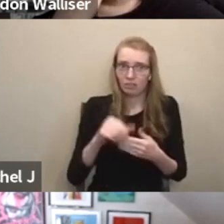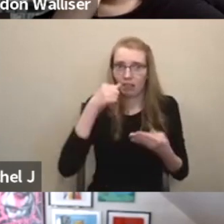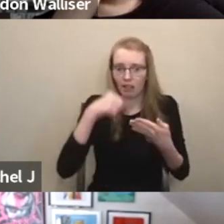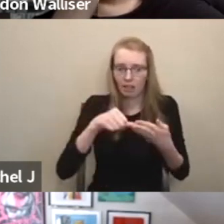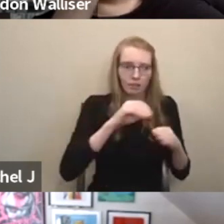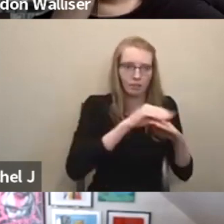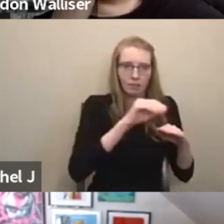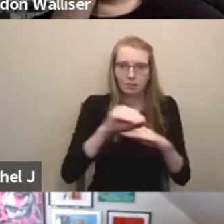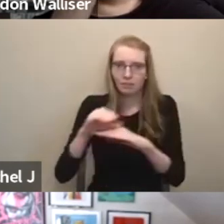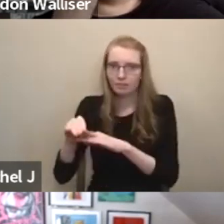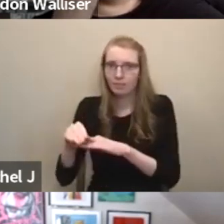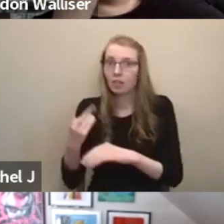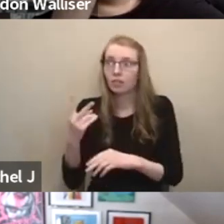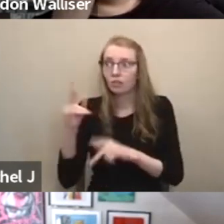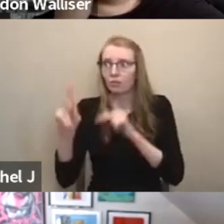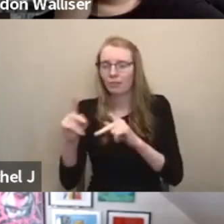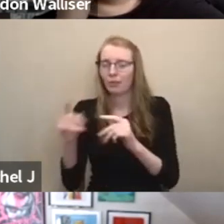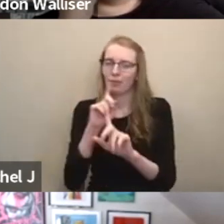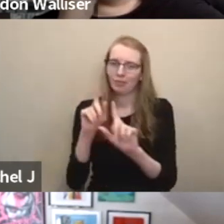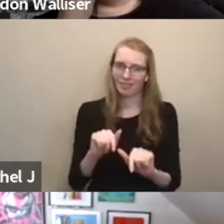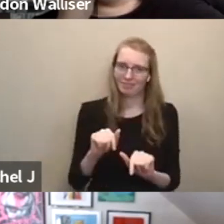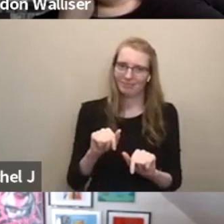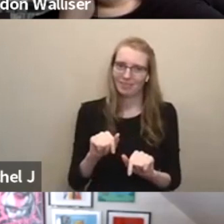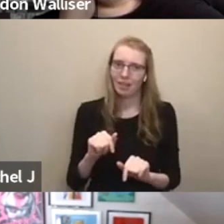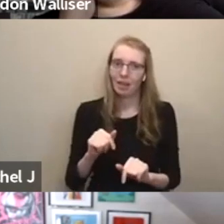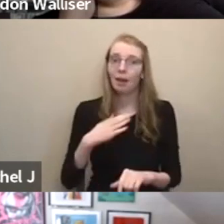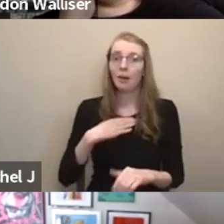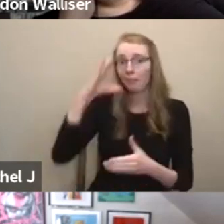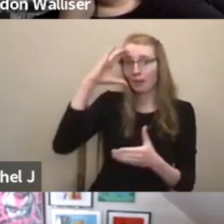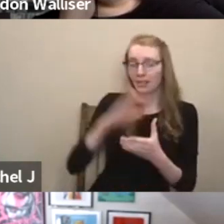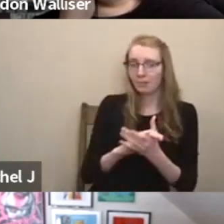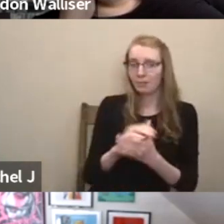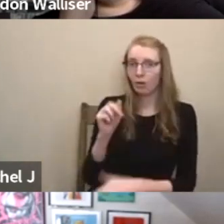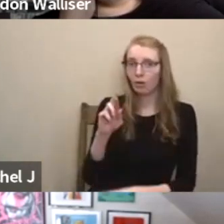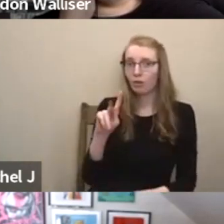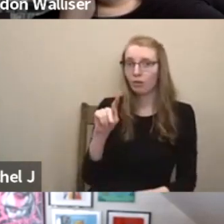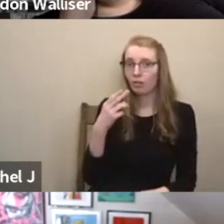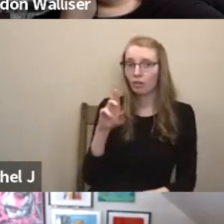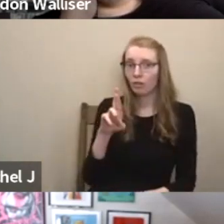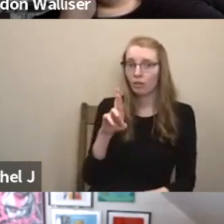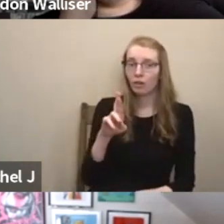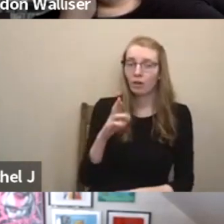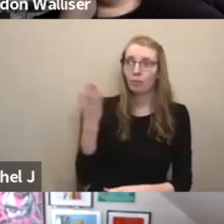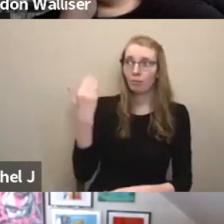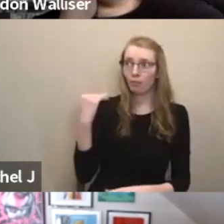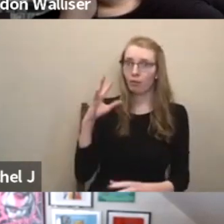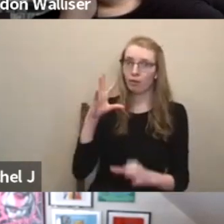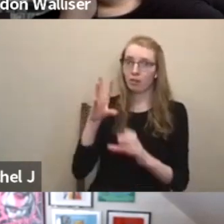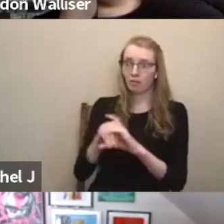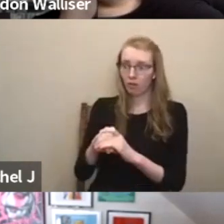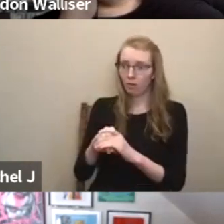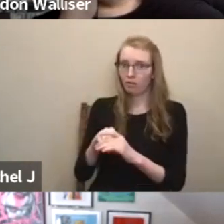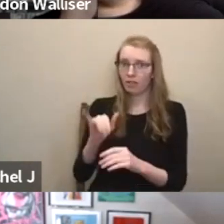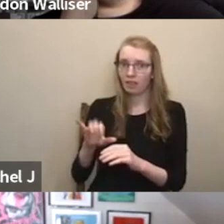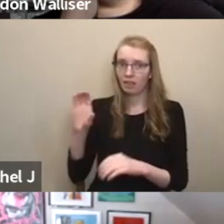Arthur, my husband, who was the artistic director of Great Canadian Theatre Company back in the day, added to that list and said he read all the scripts. He wanted to